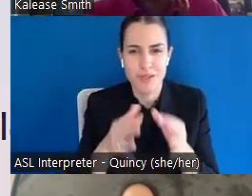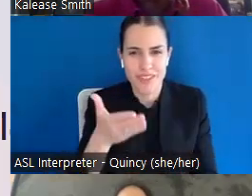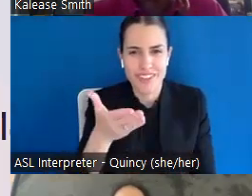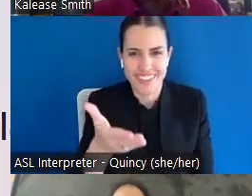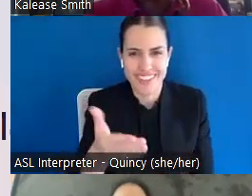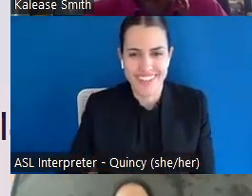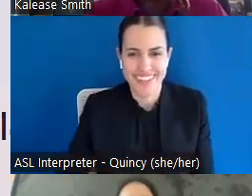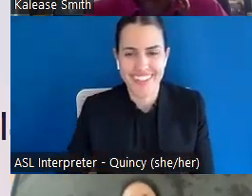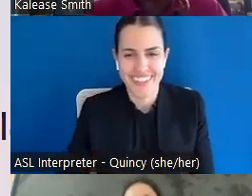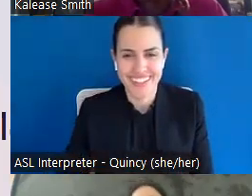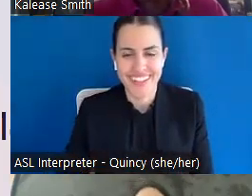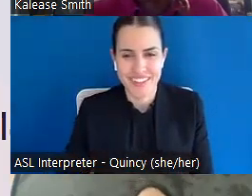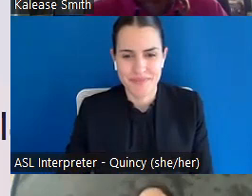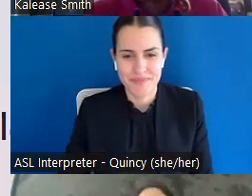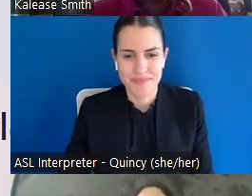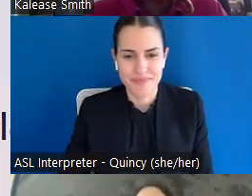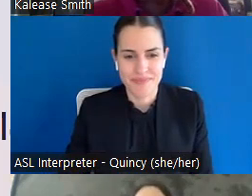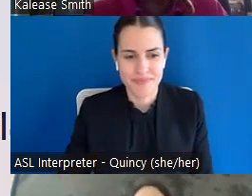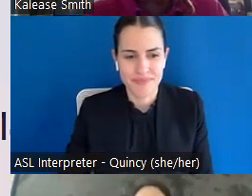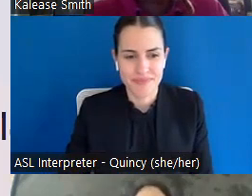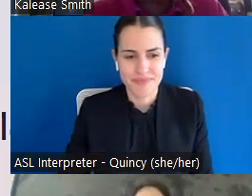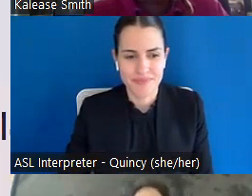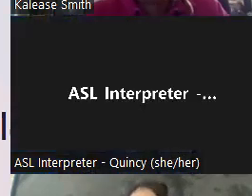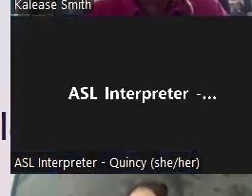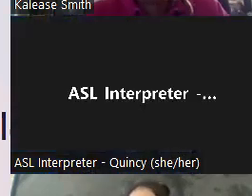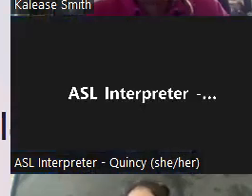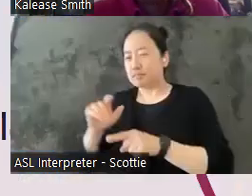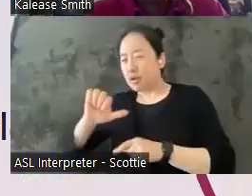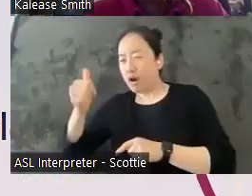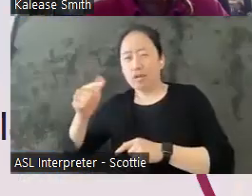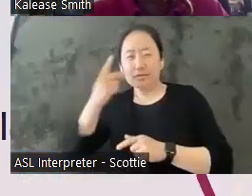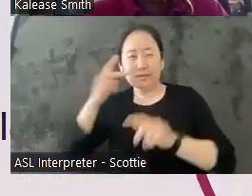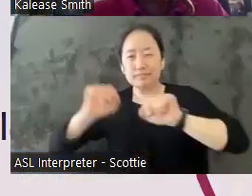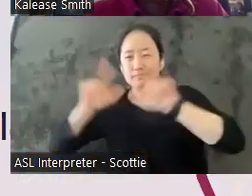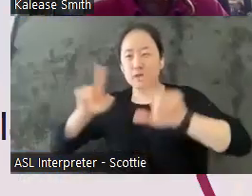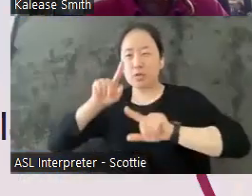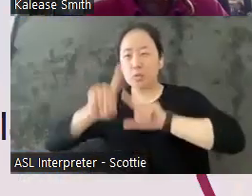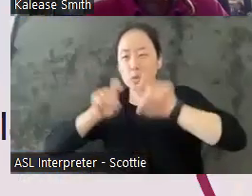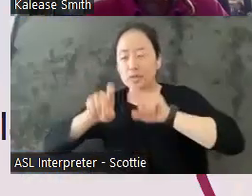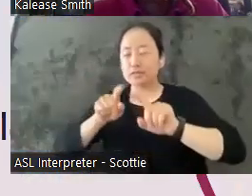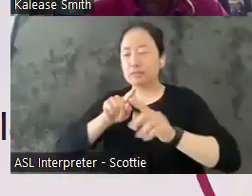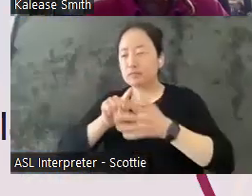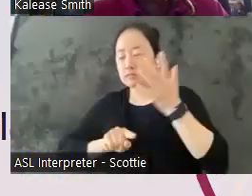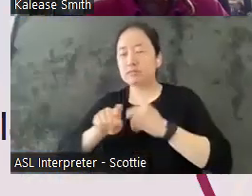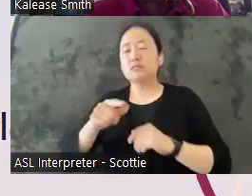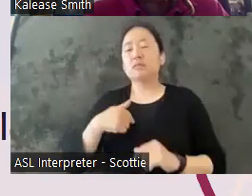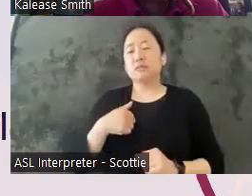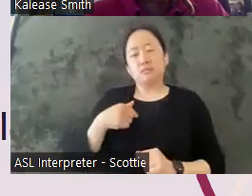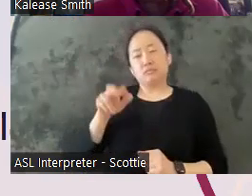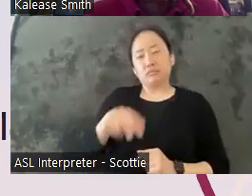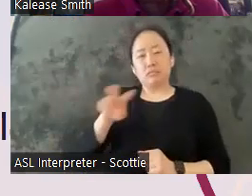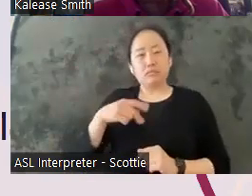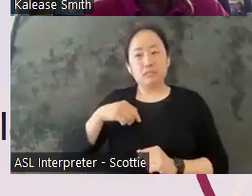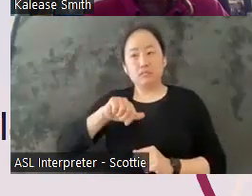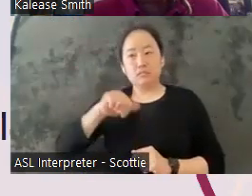here on the slide, we can see, I think it's really important to be aware of the fact that some of the other areas that consent might